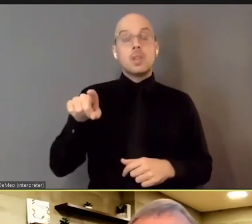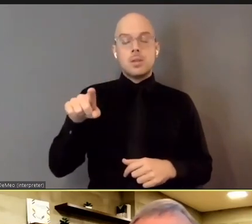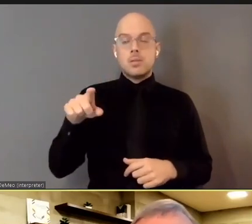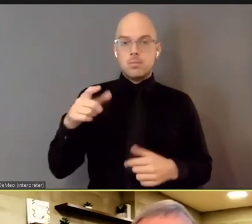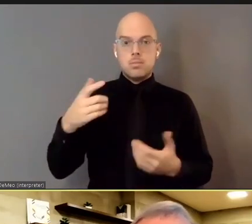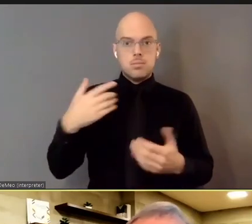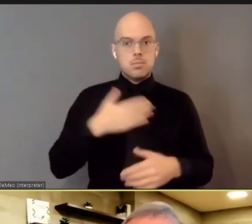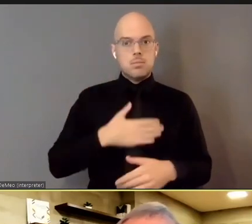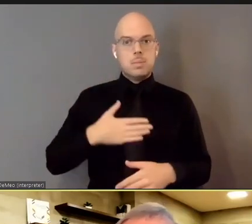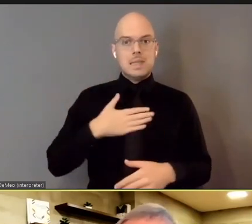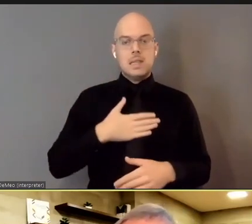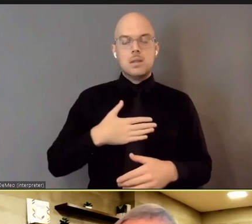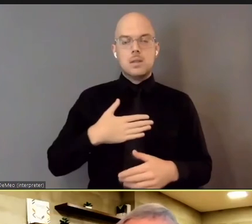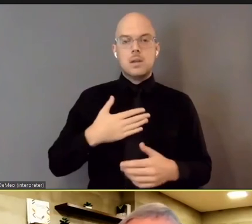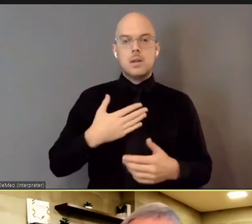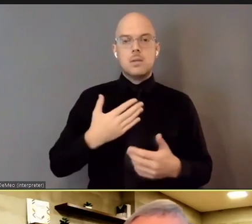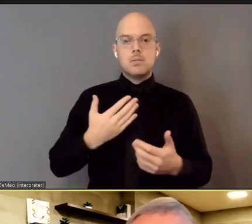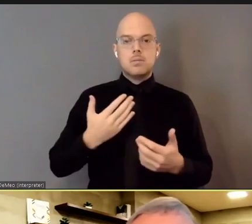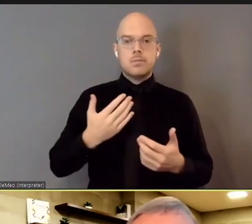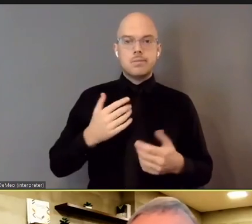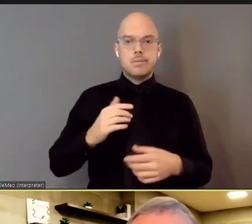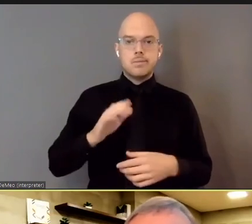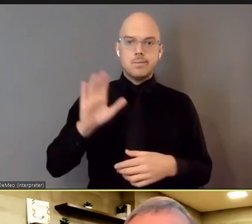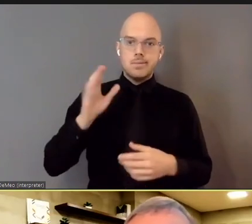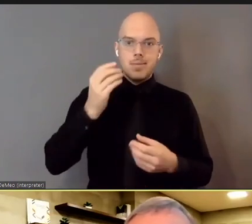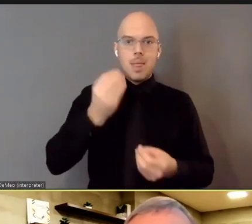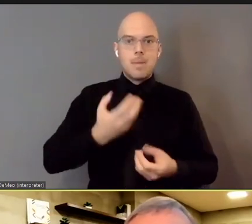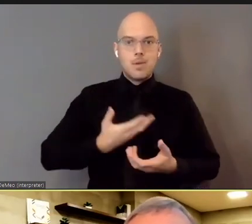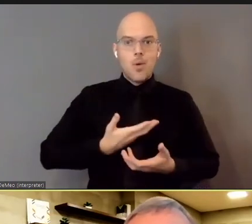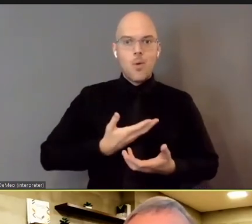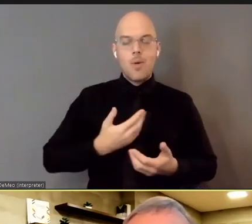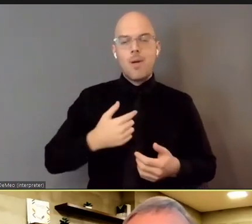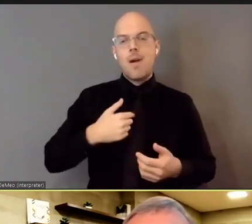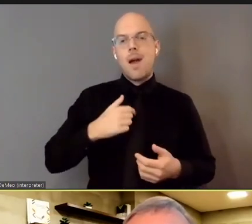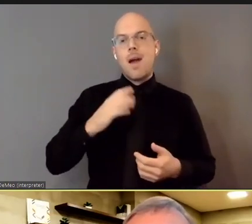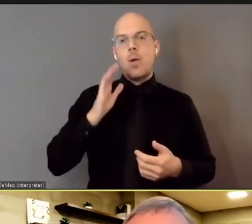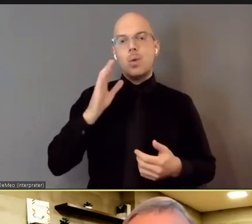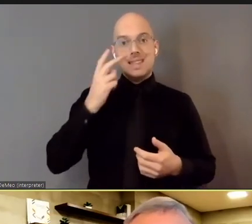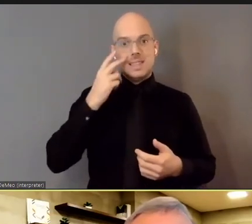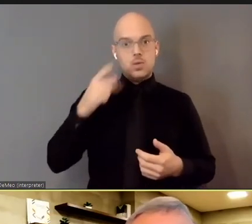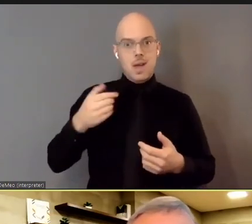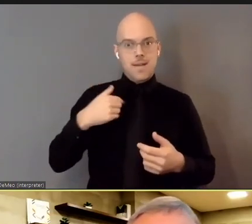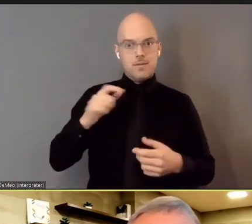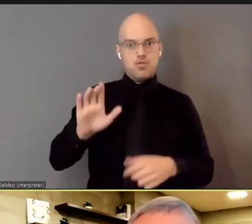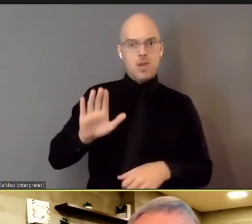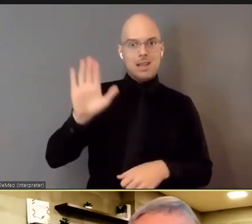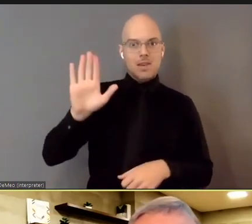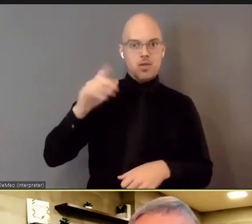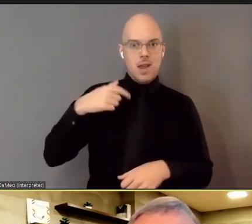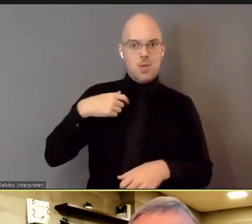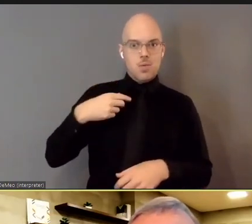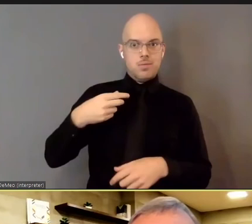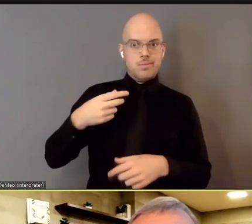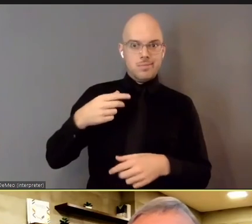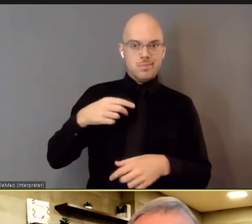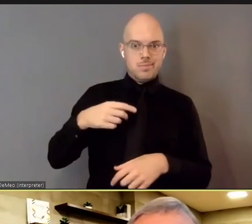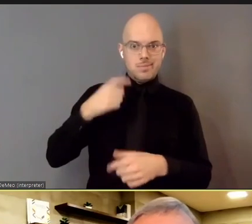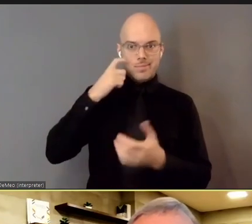please signal it to me so I can see your raised hand and call on you.